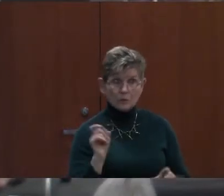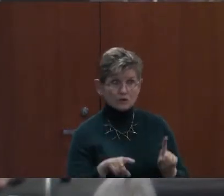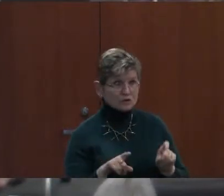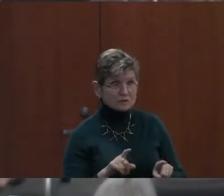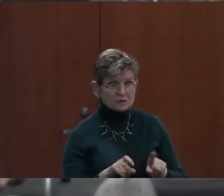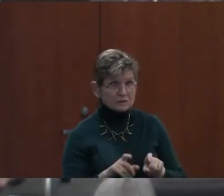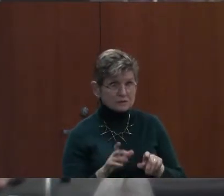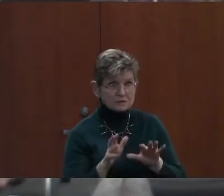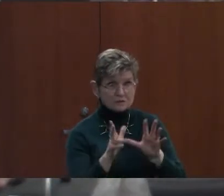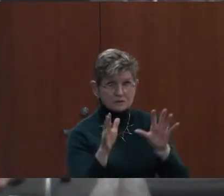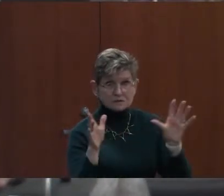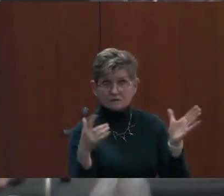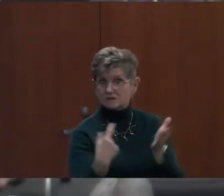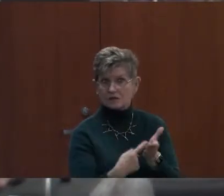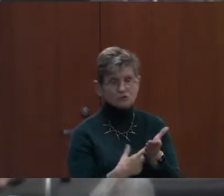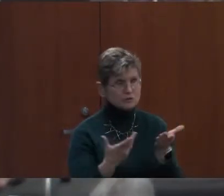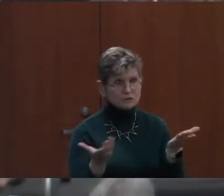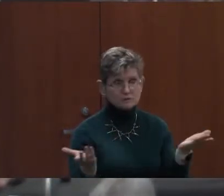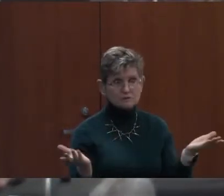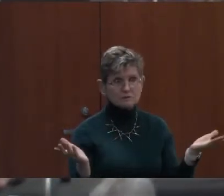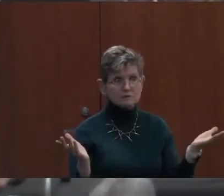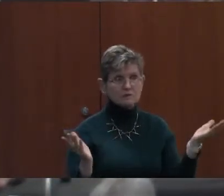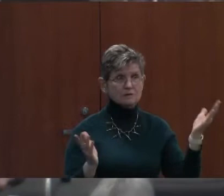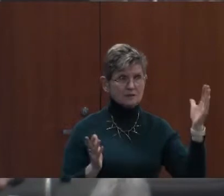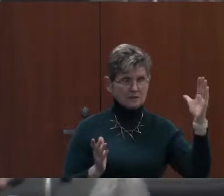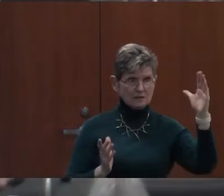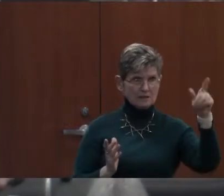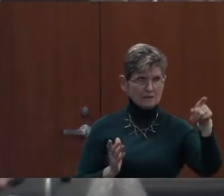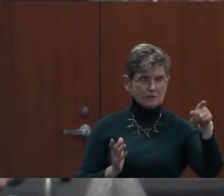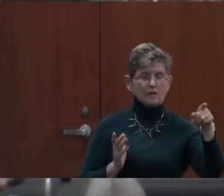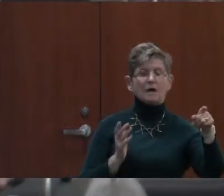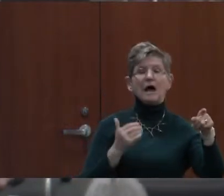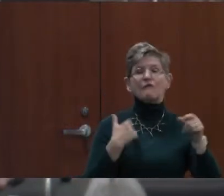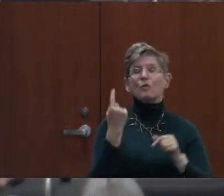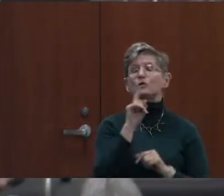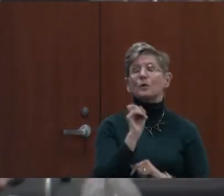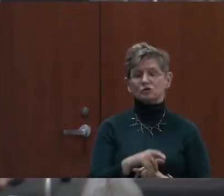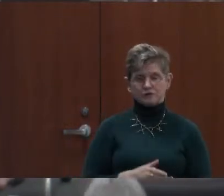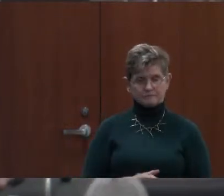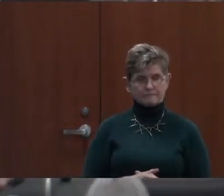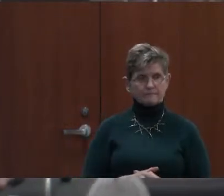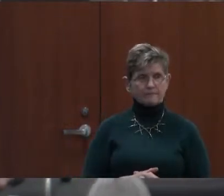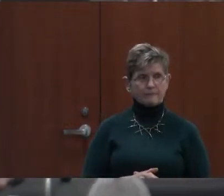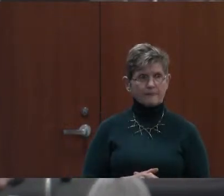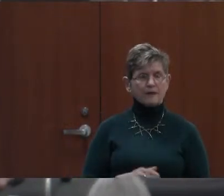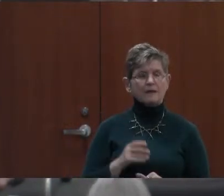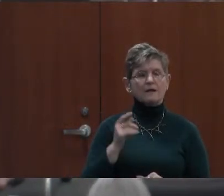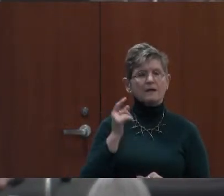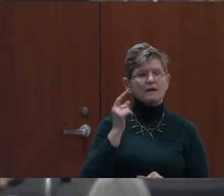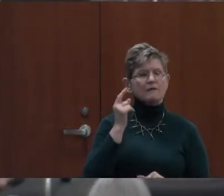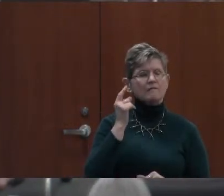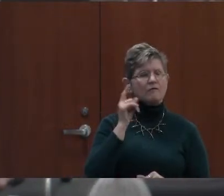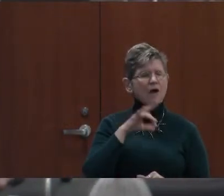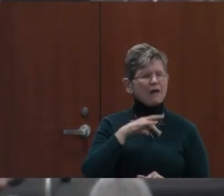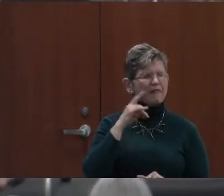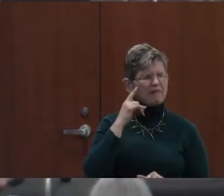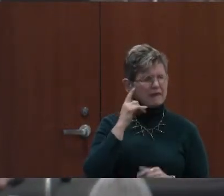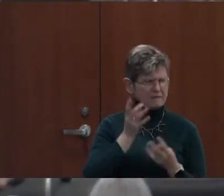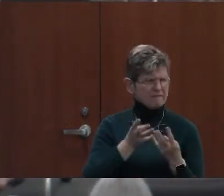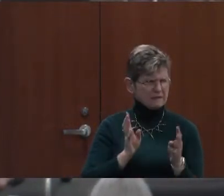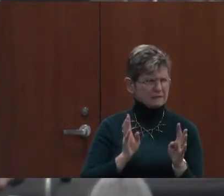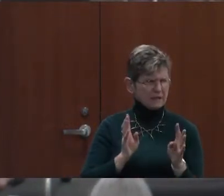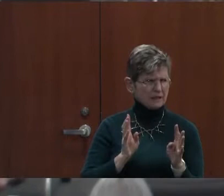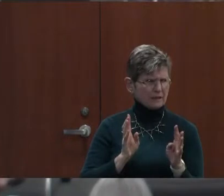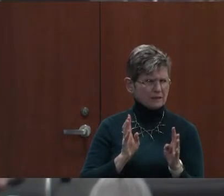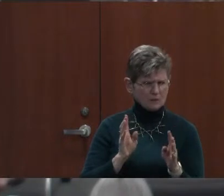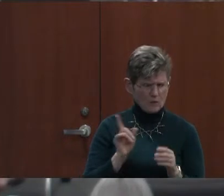Questions? Any discussion? Yeah, I only have one question. For the, I think it was the fencing, that's the one where